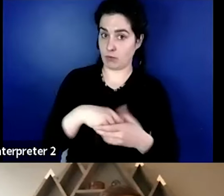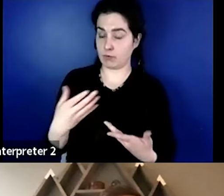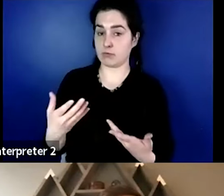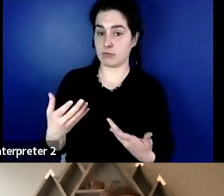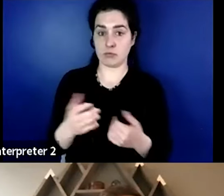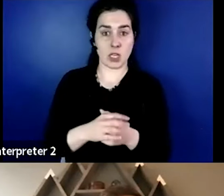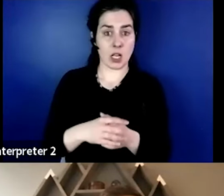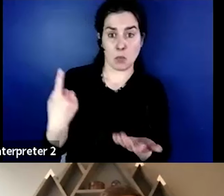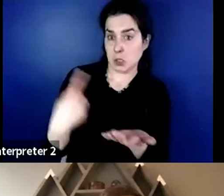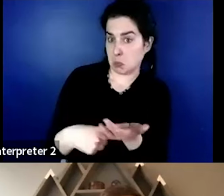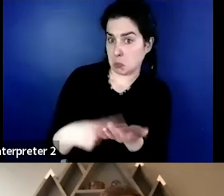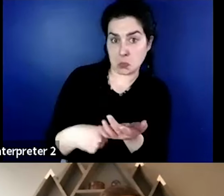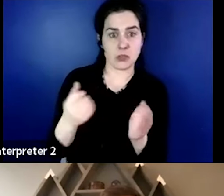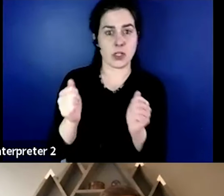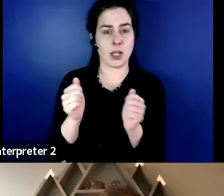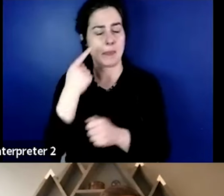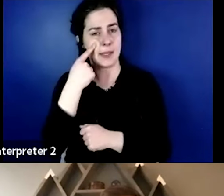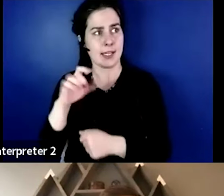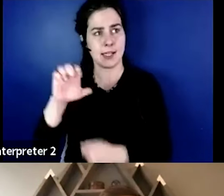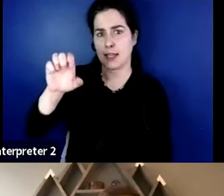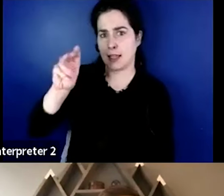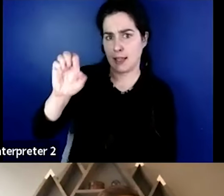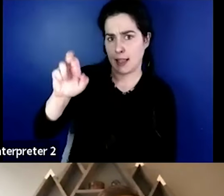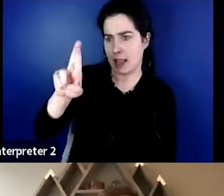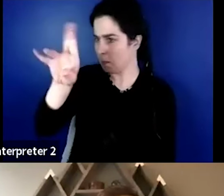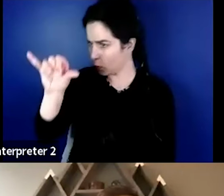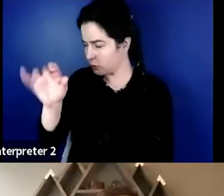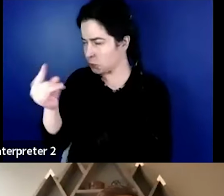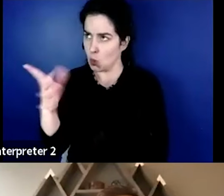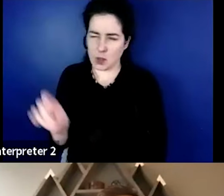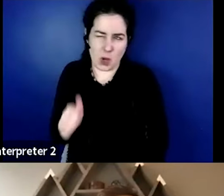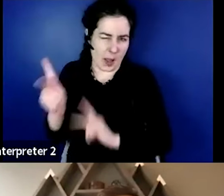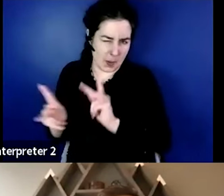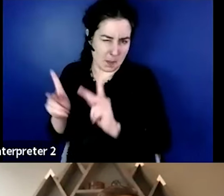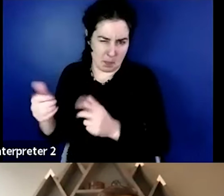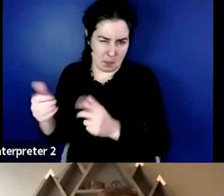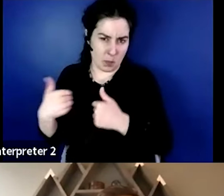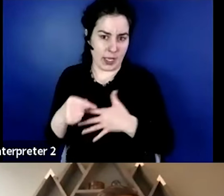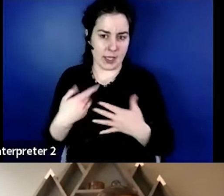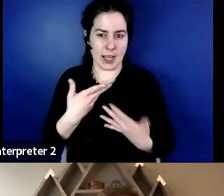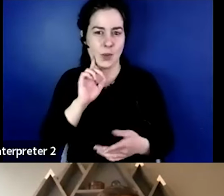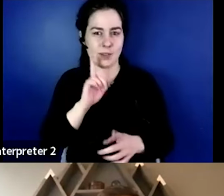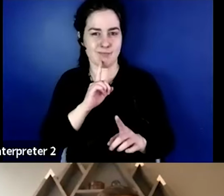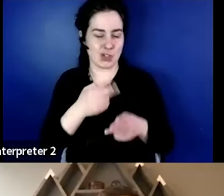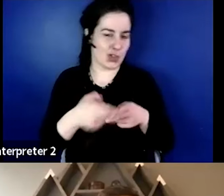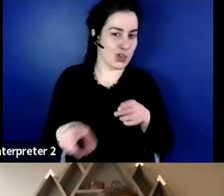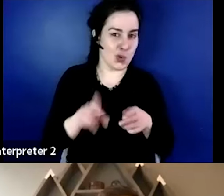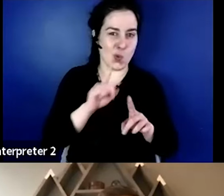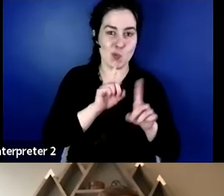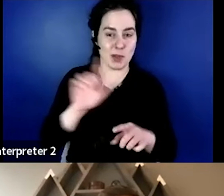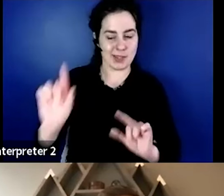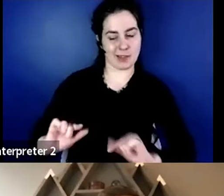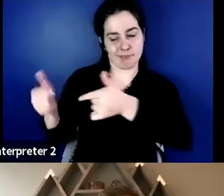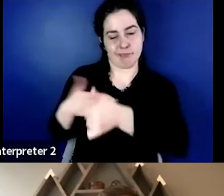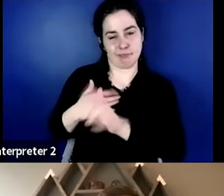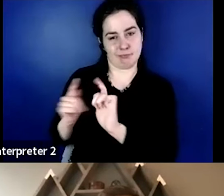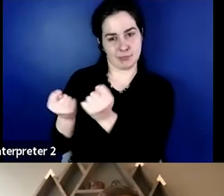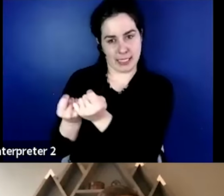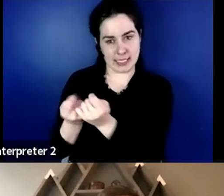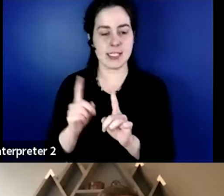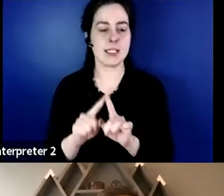Emery, some other folks that we had. And I'm going to answer this quickly and then I'll pass it on to my team. But I